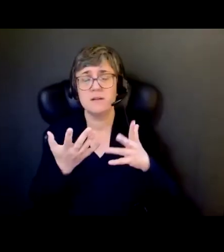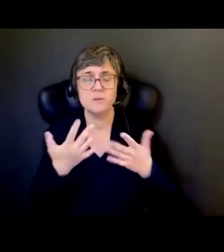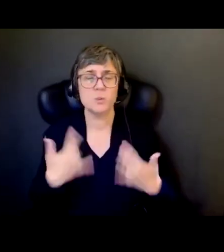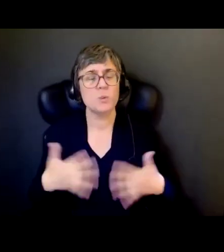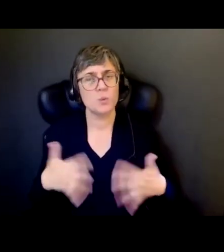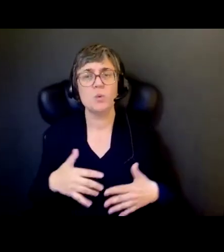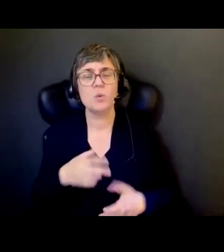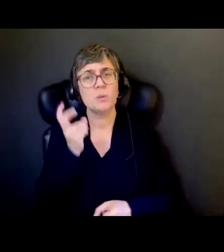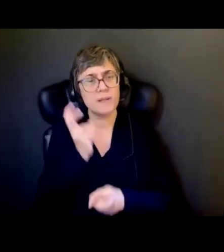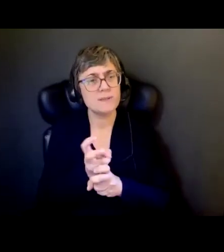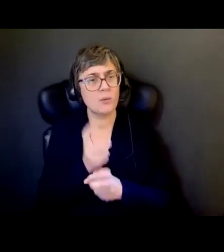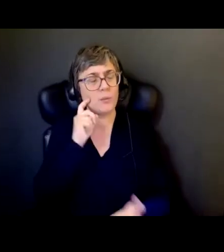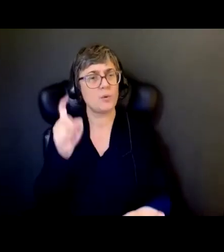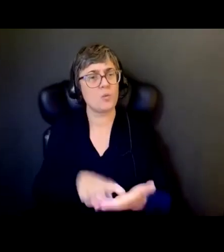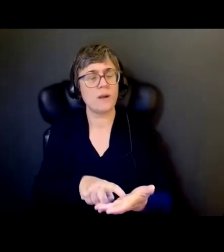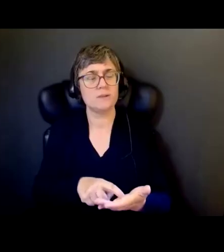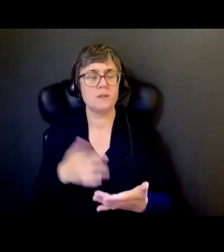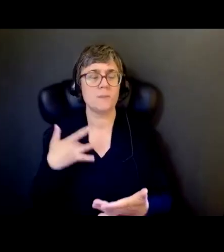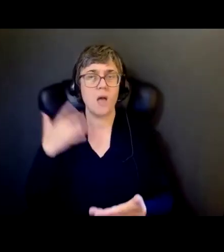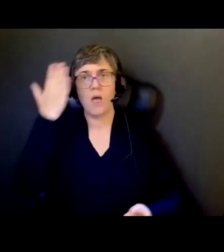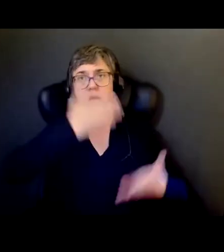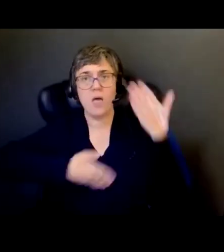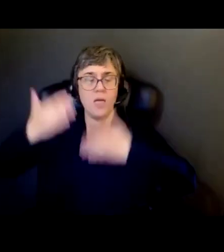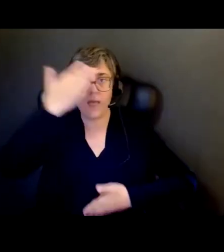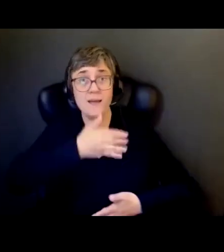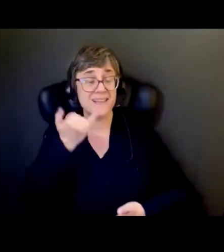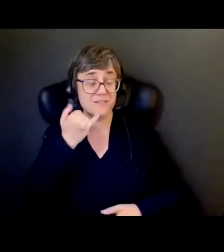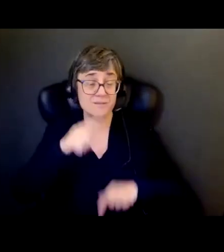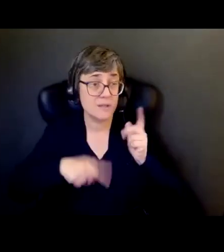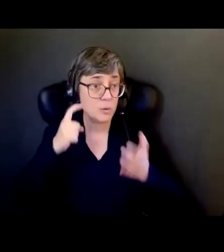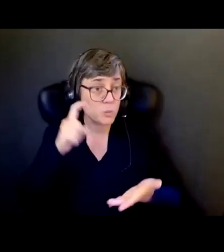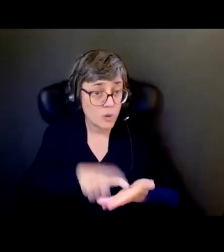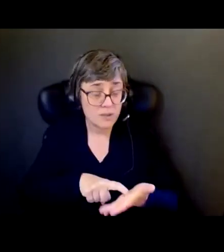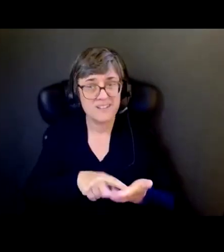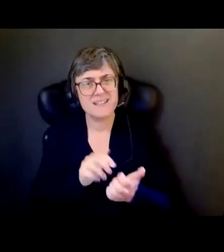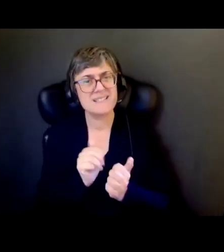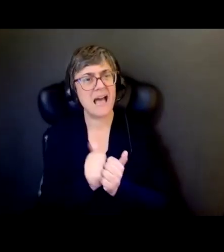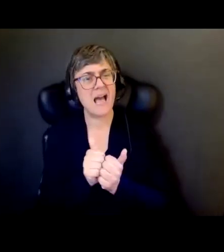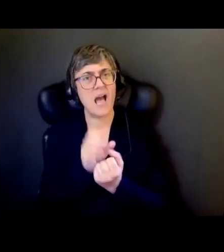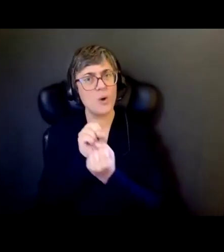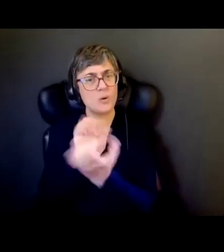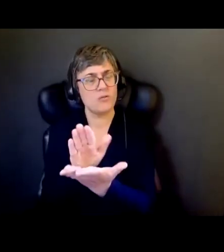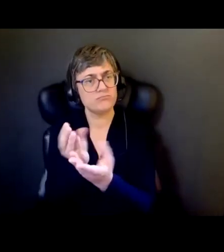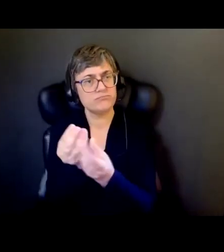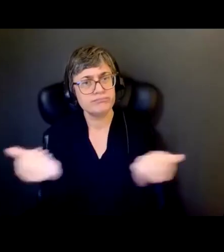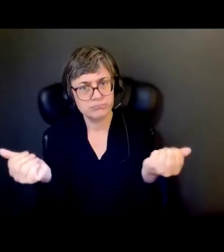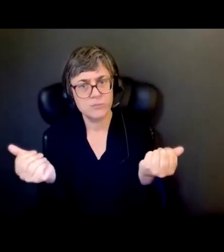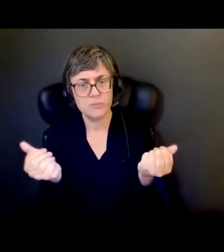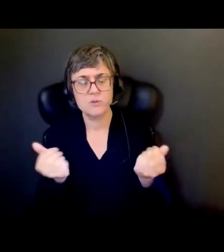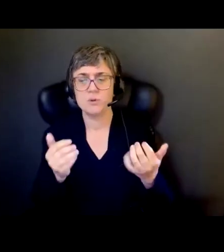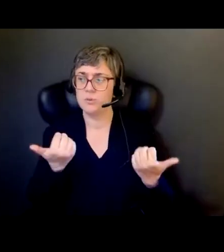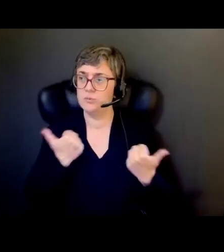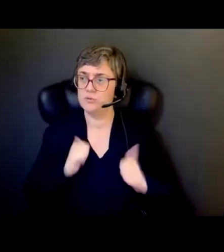hard to recognize and harder to address. So at CNPEA, we see the symposium as an opportunity to help close that